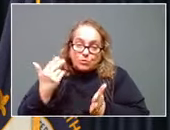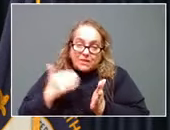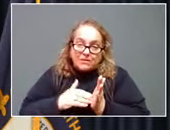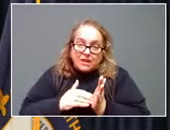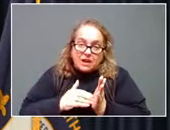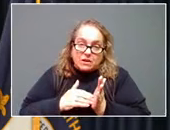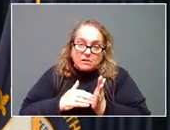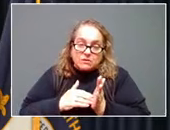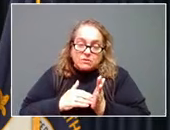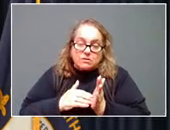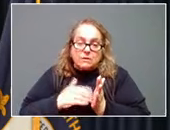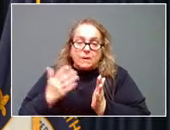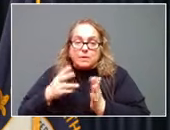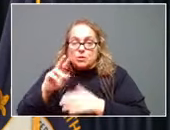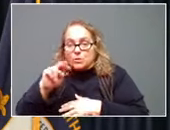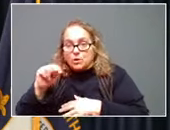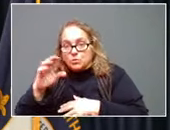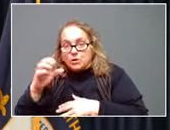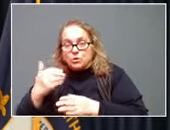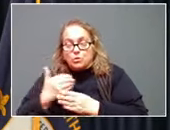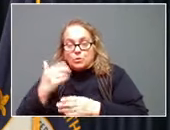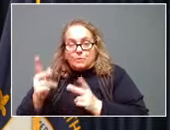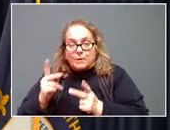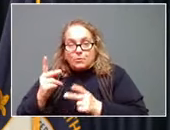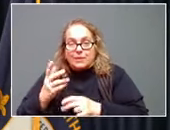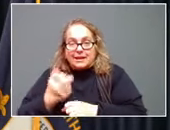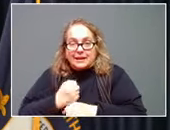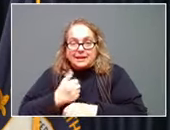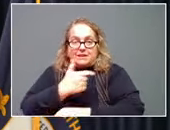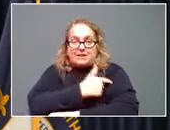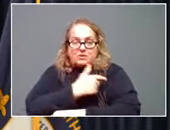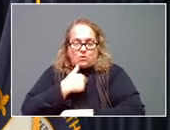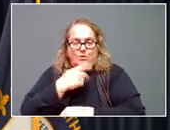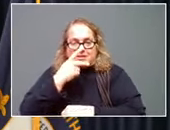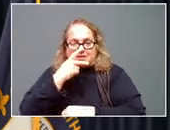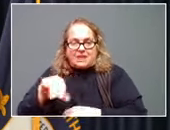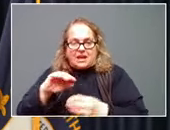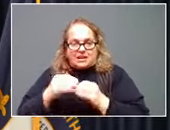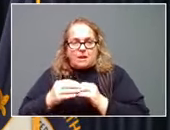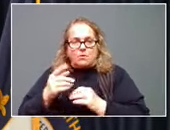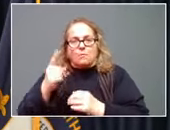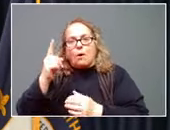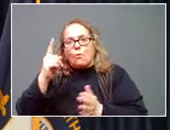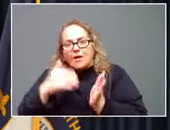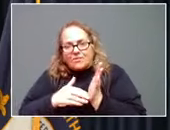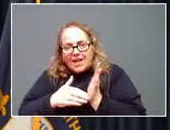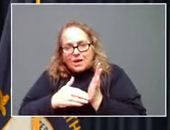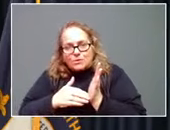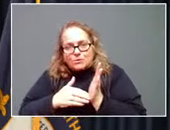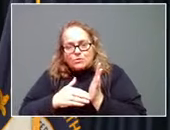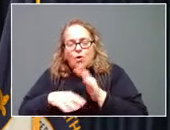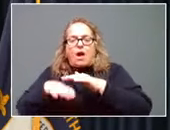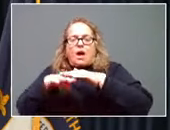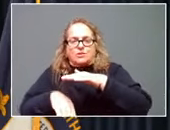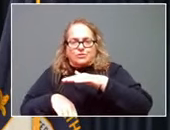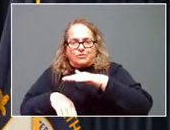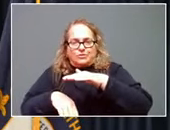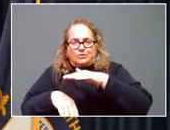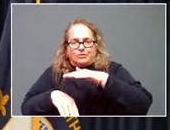maybe 2,200 new people getting vaccinated. We're seeing that number at about 1,000 or under.